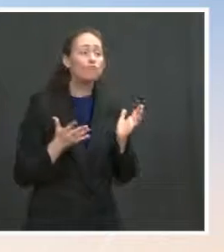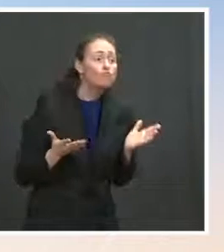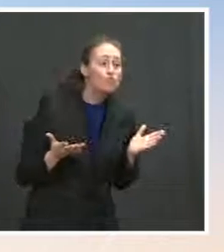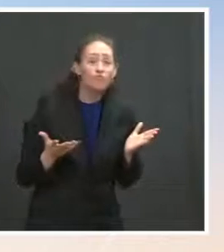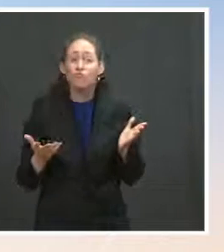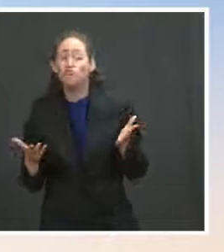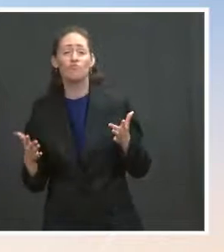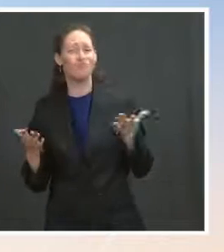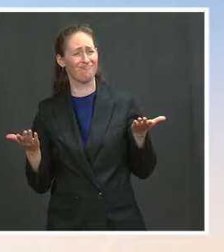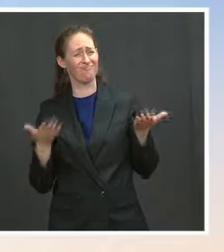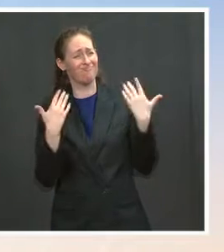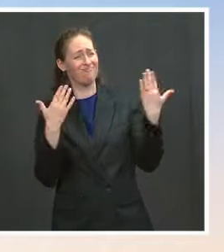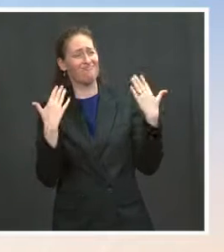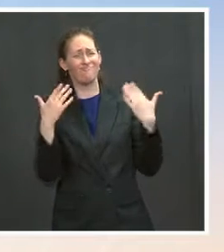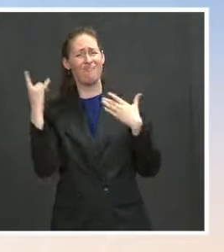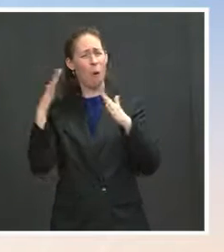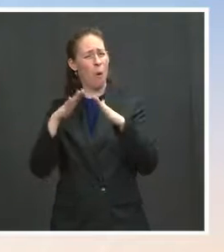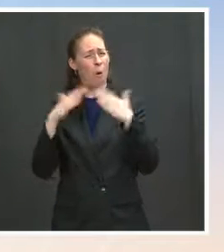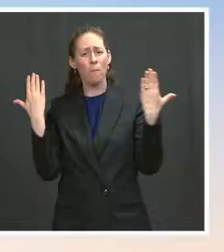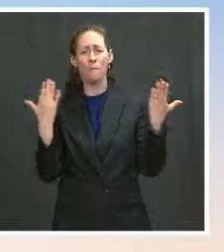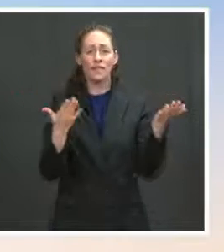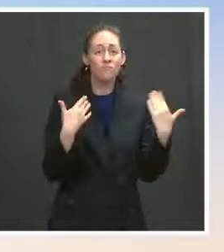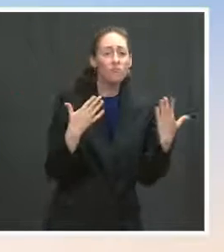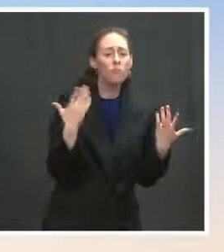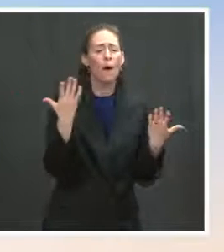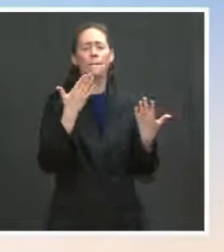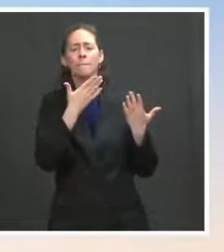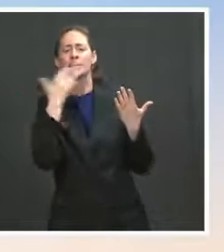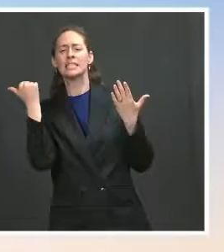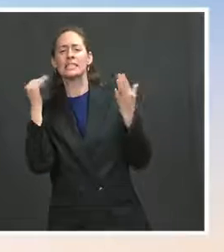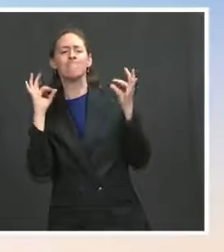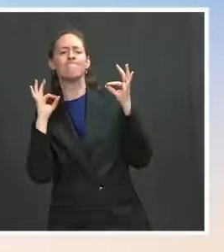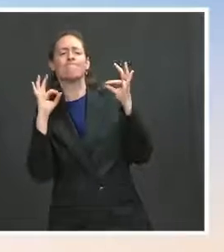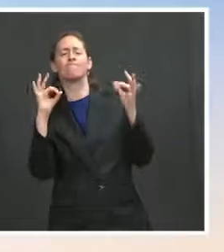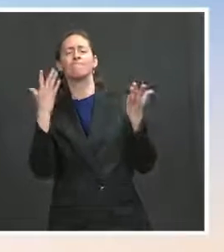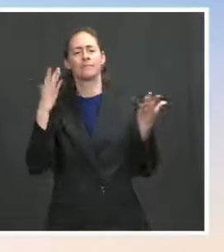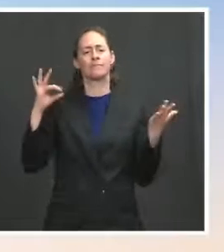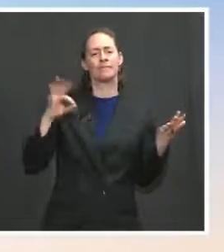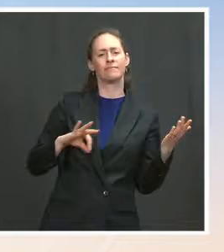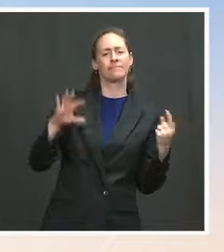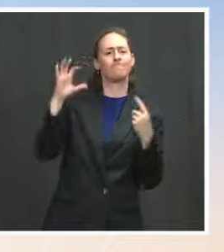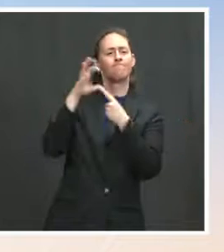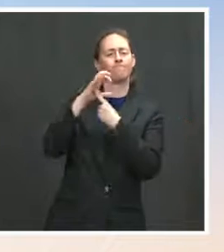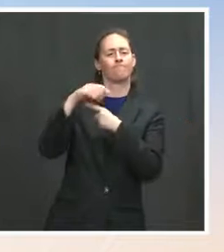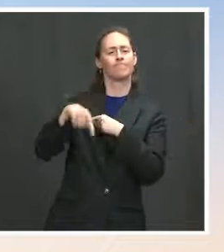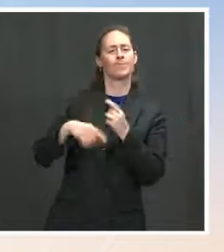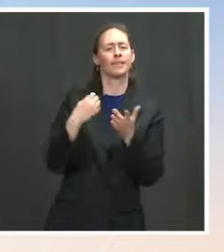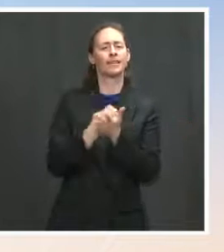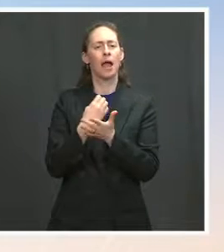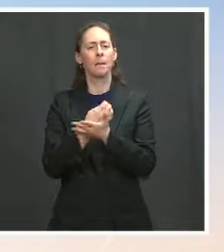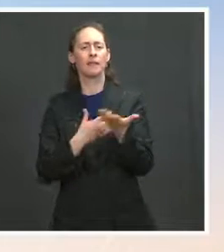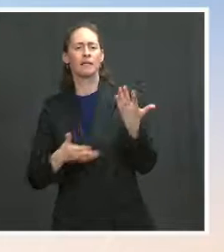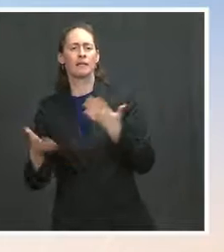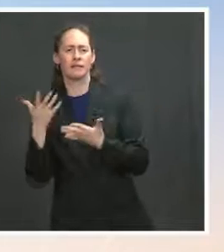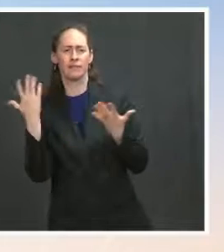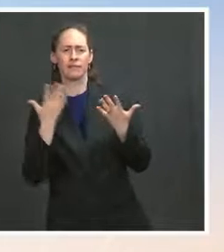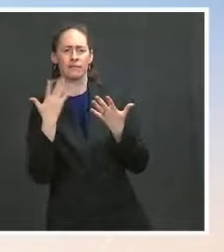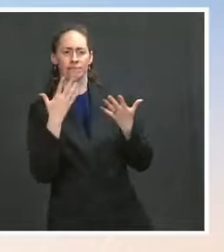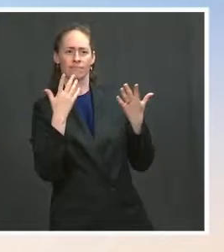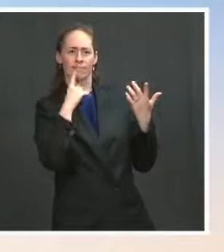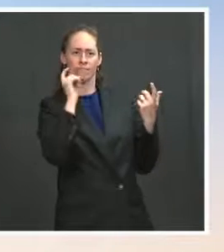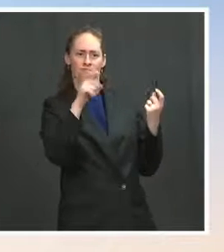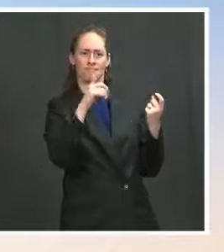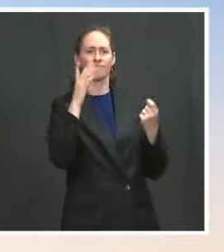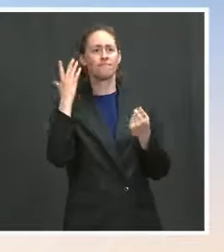would be most effective and what's most important to the economy moving forward. But he's also proposed what he thinks is going to be most effective for the